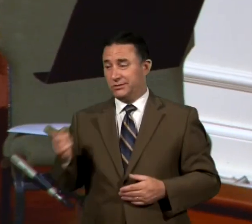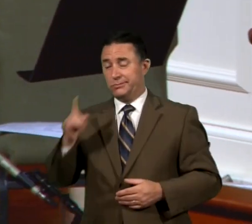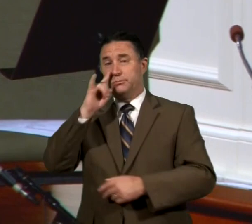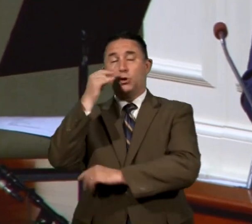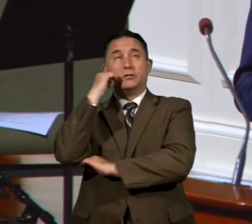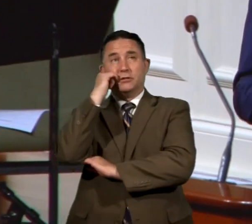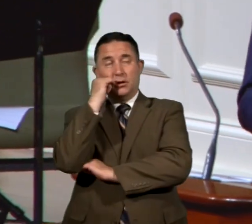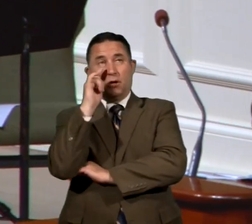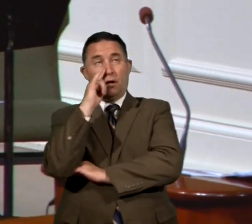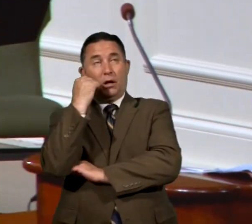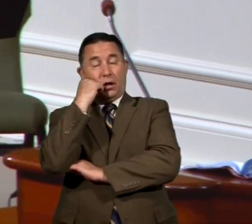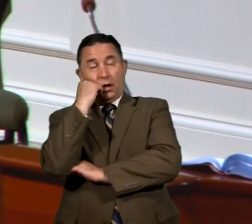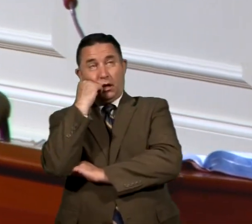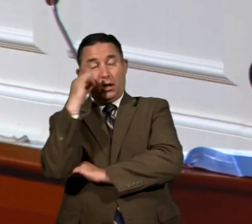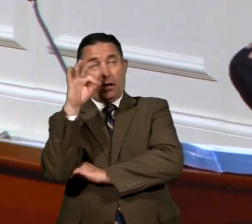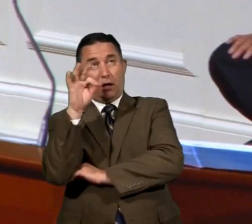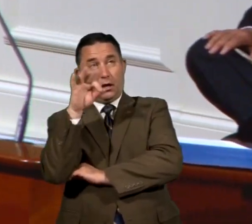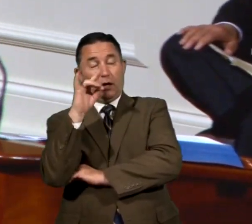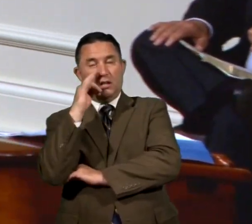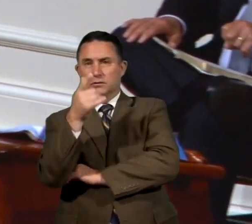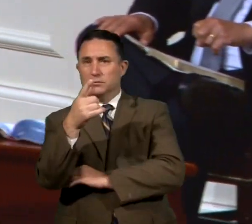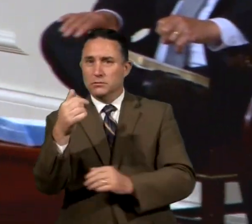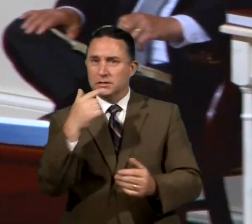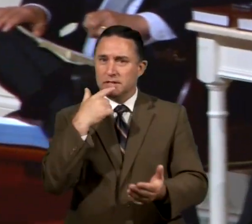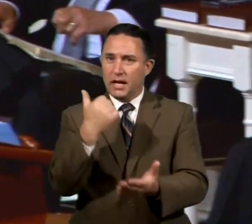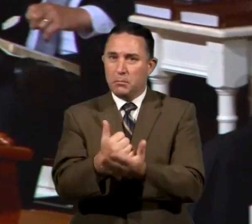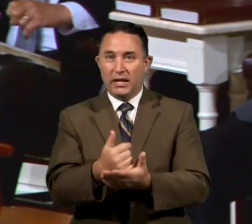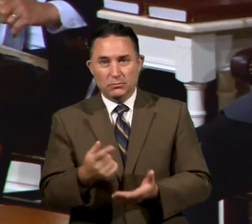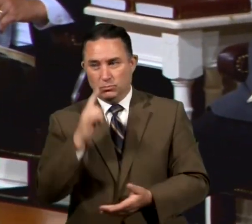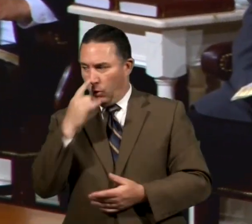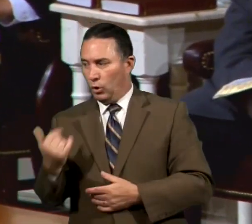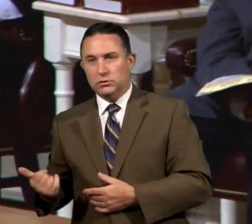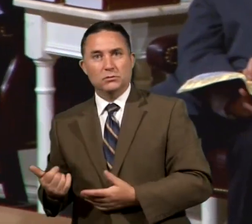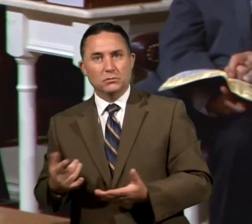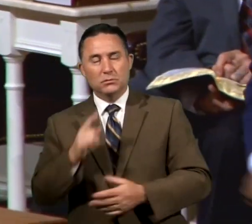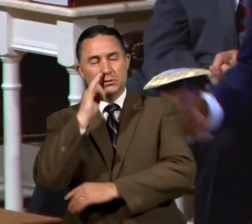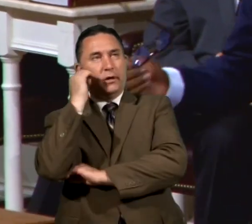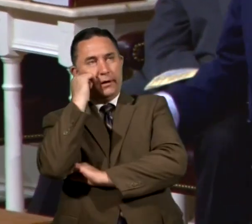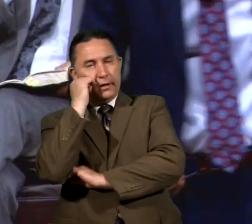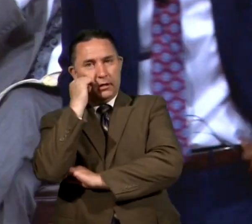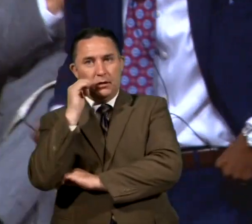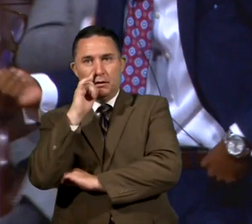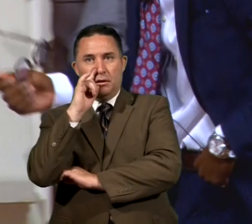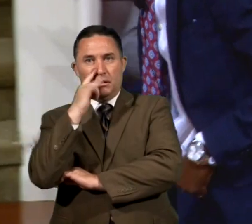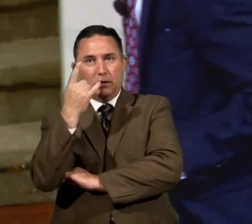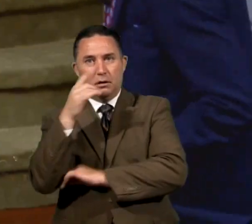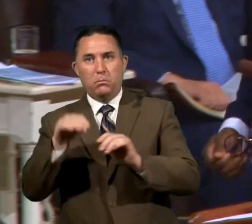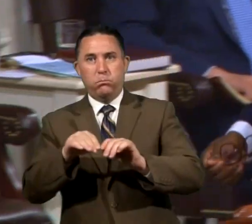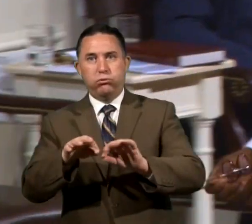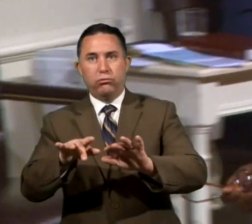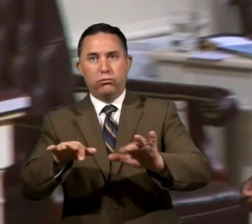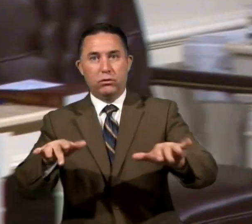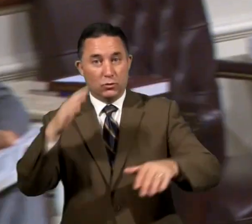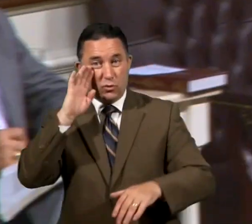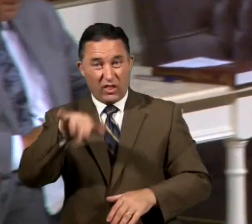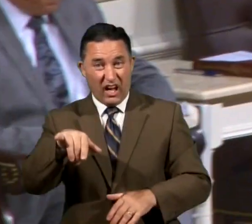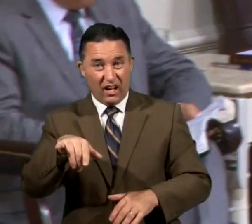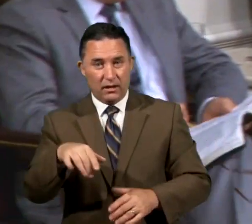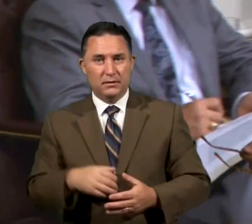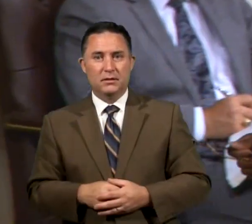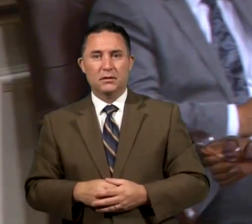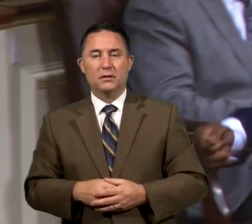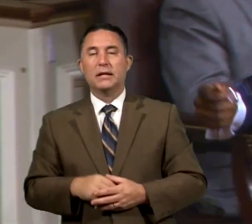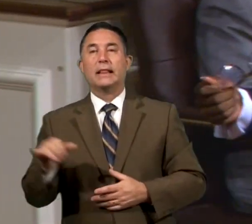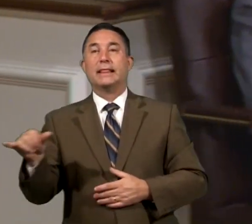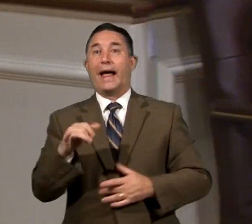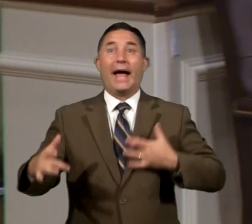bored. Come on, you can say amen. Amen. You know boredom is contagious.